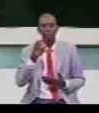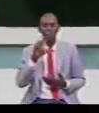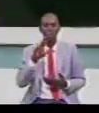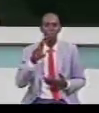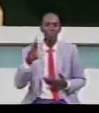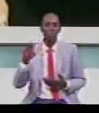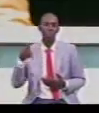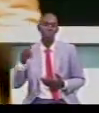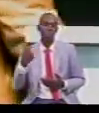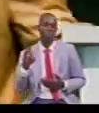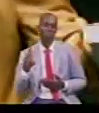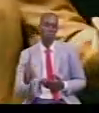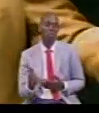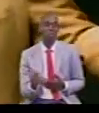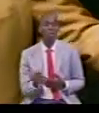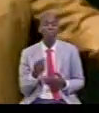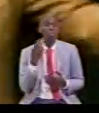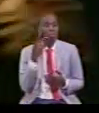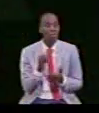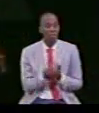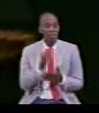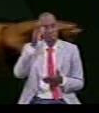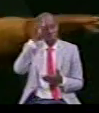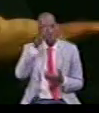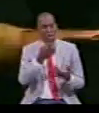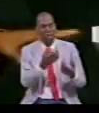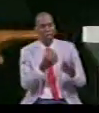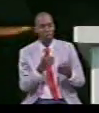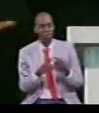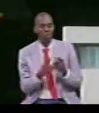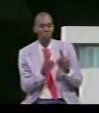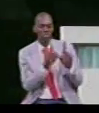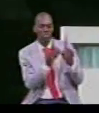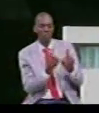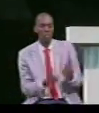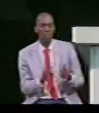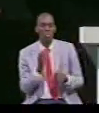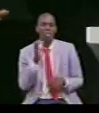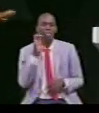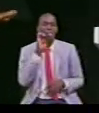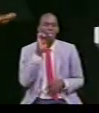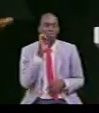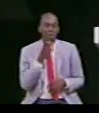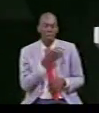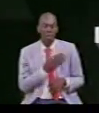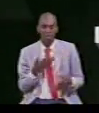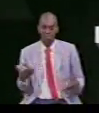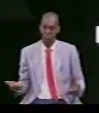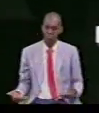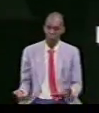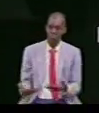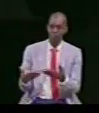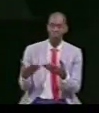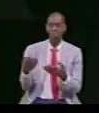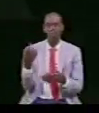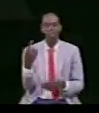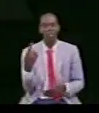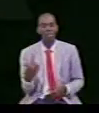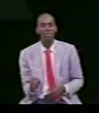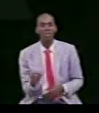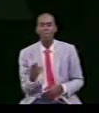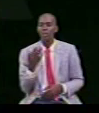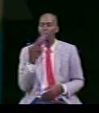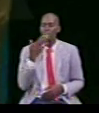to tempt Eve and introduced the forbidden fruit. And instead